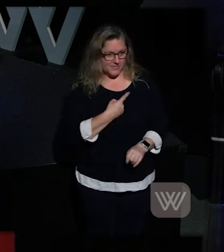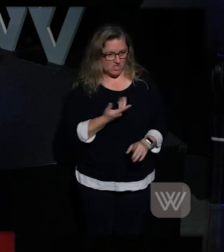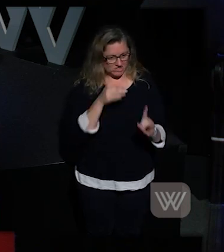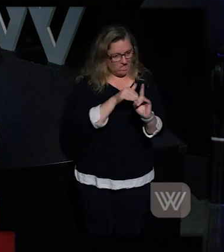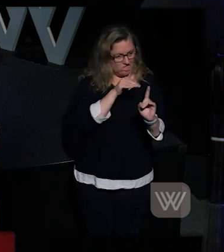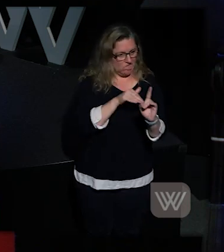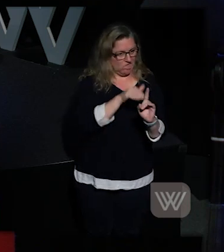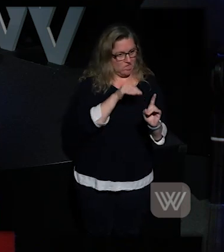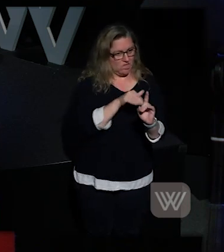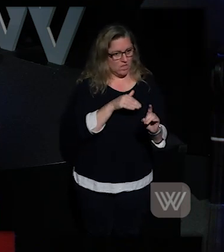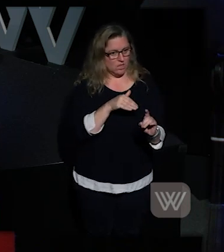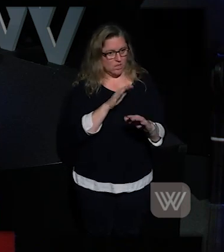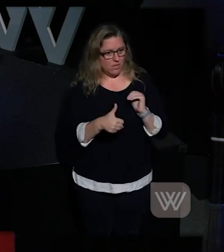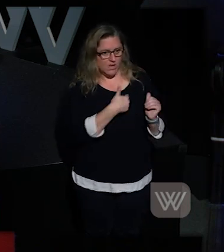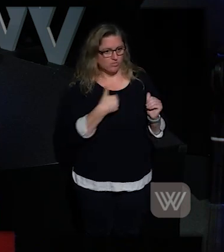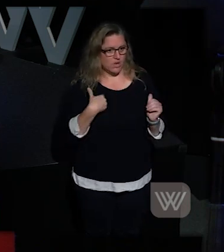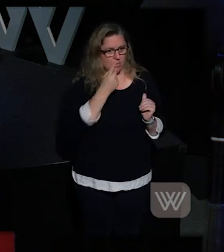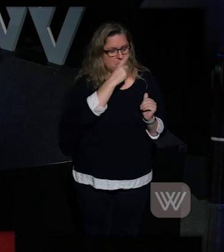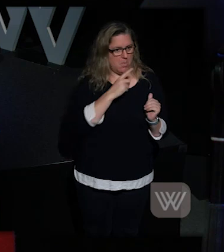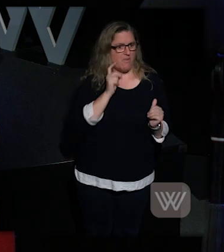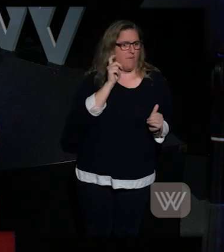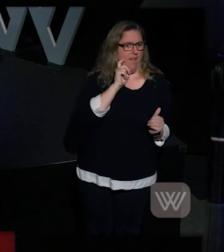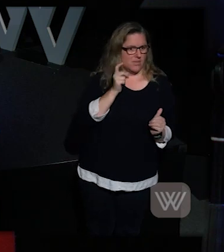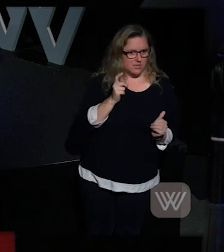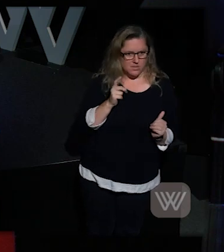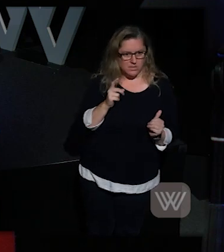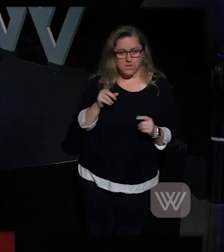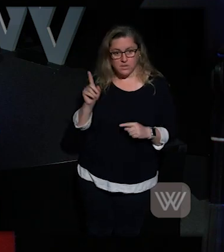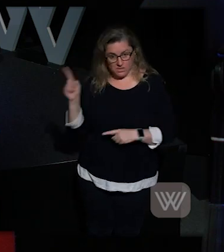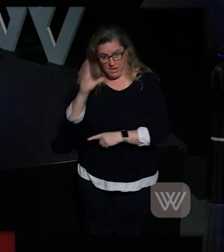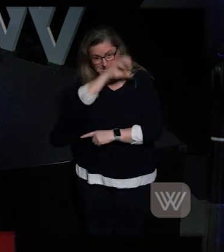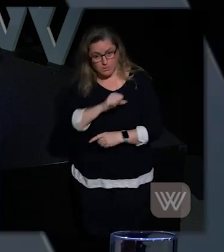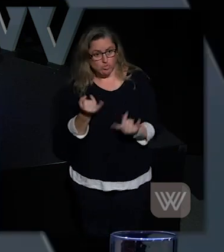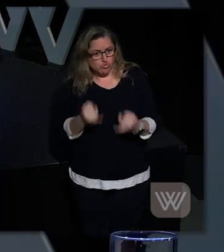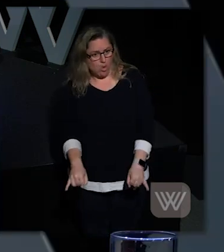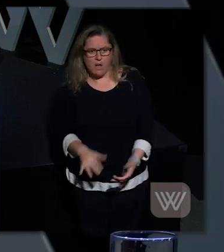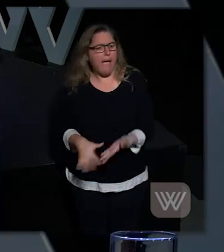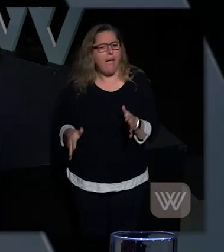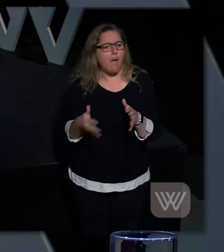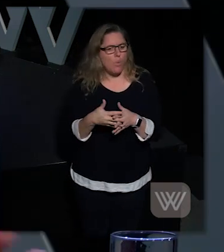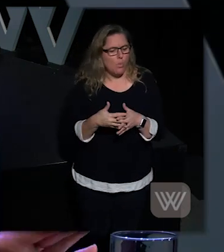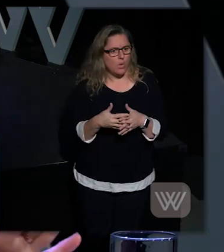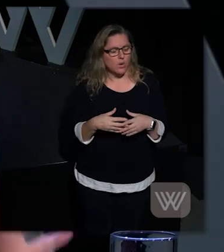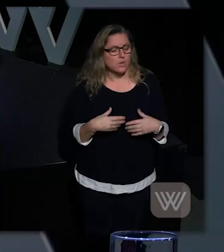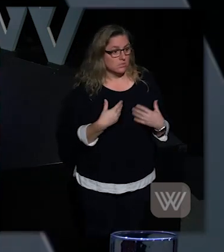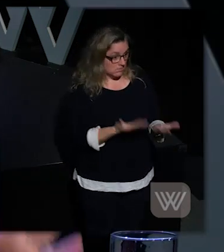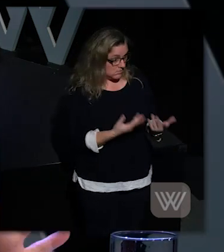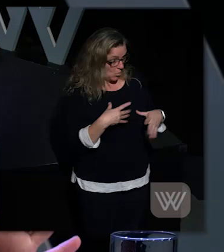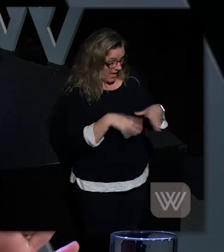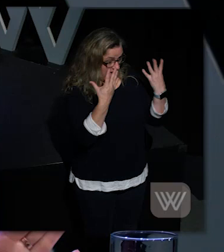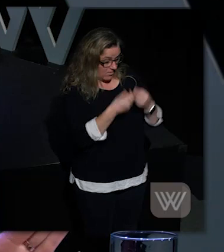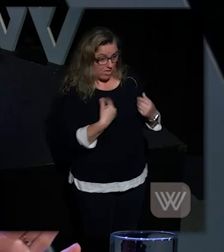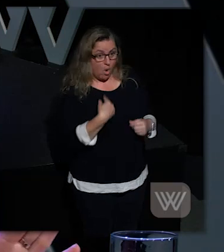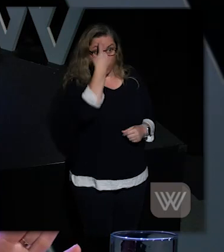fun. What are we getting wrong with that assumption or that stereotype? Look, basically everything I thought about trolls was